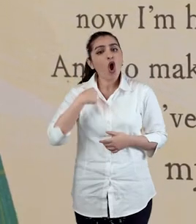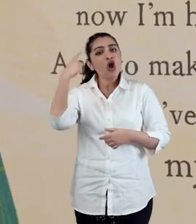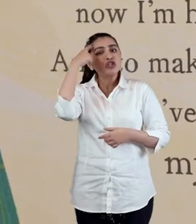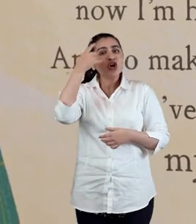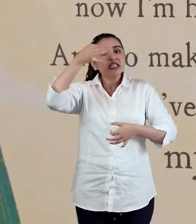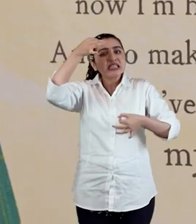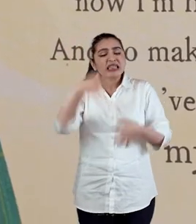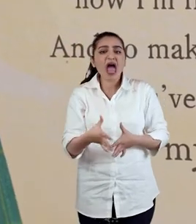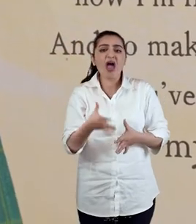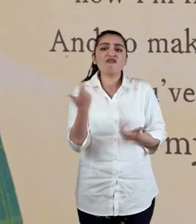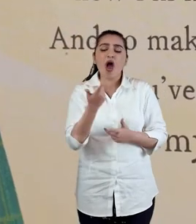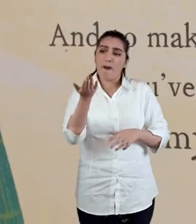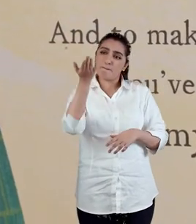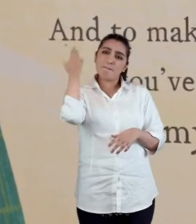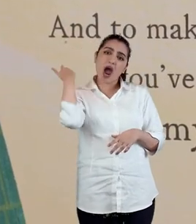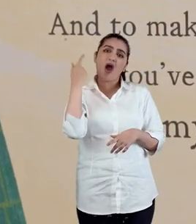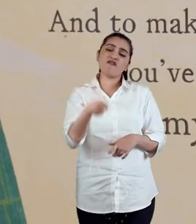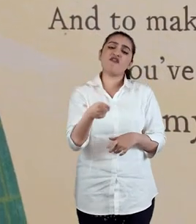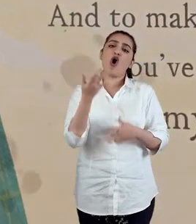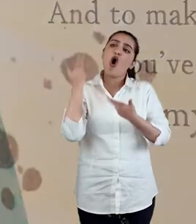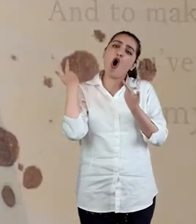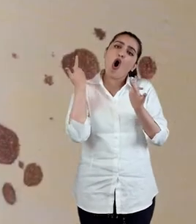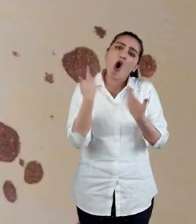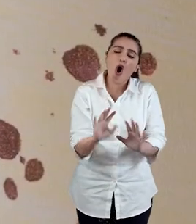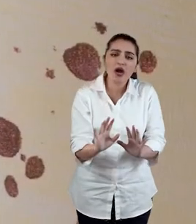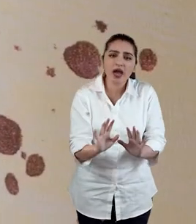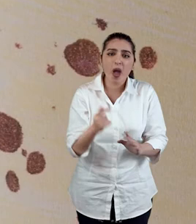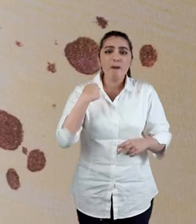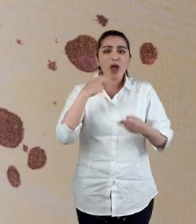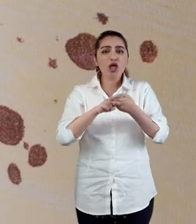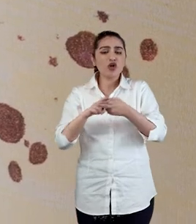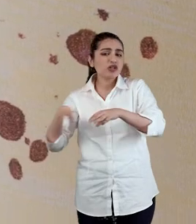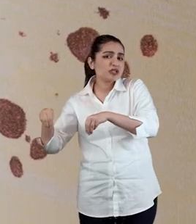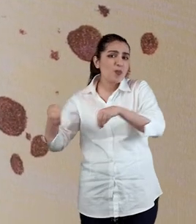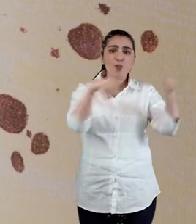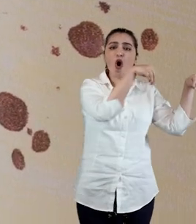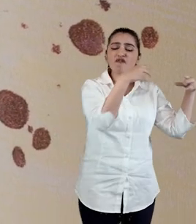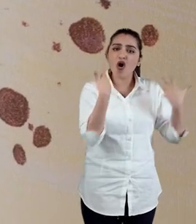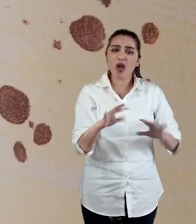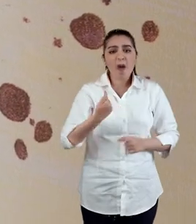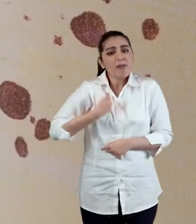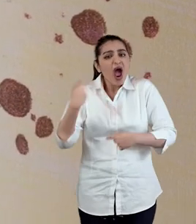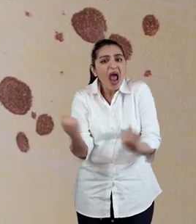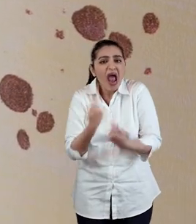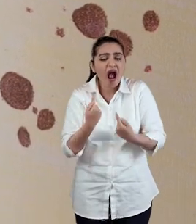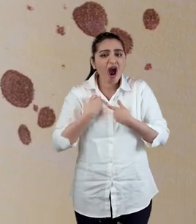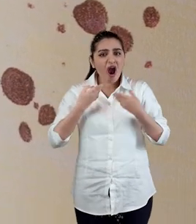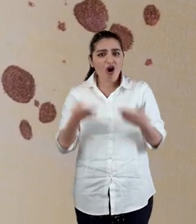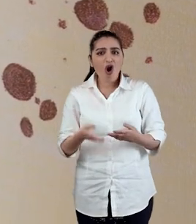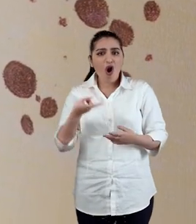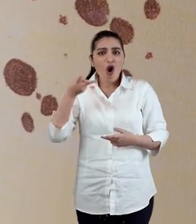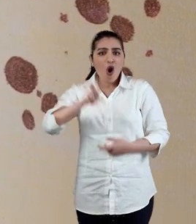you've just ruined my home. I'm sorry, said Mole. I don't know what to